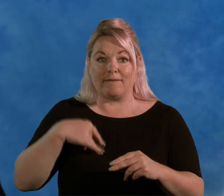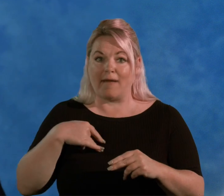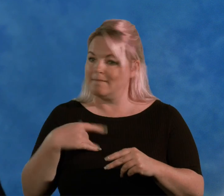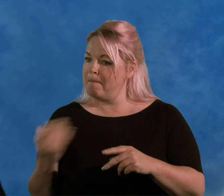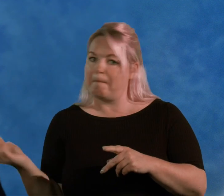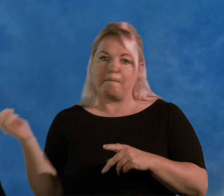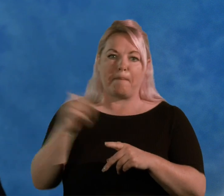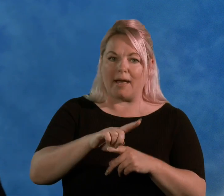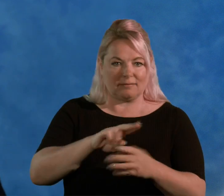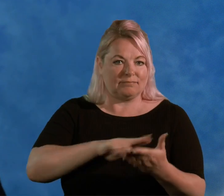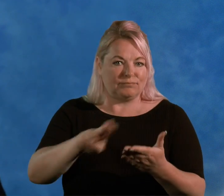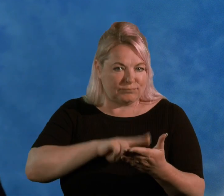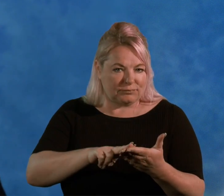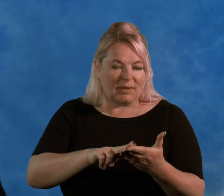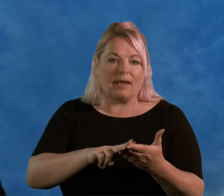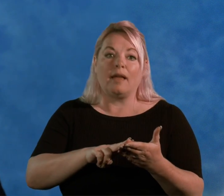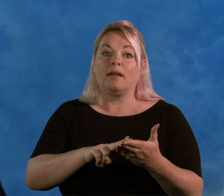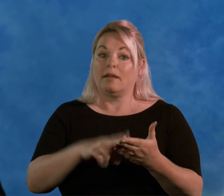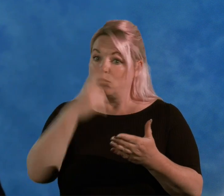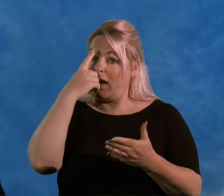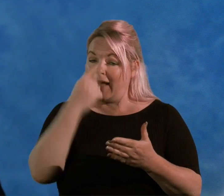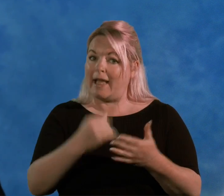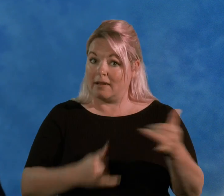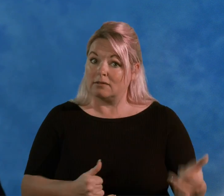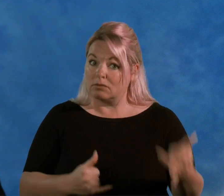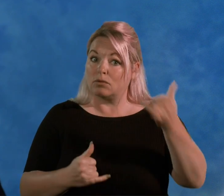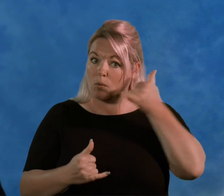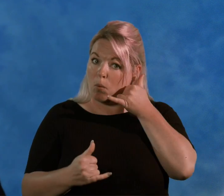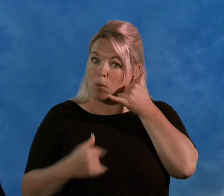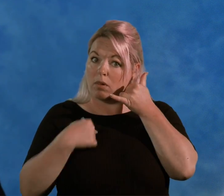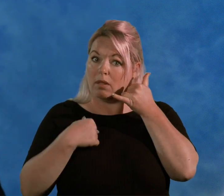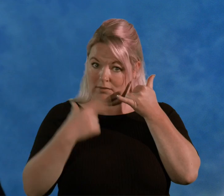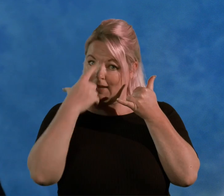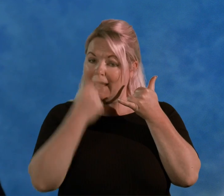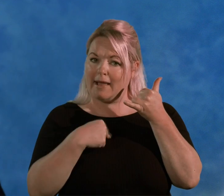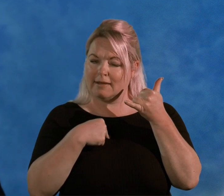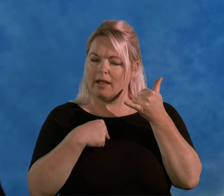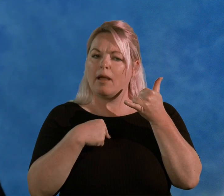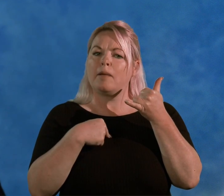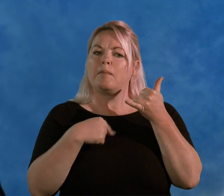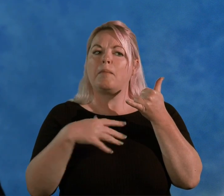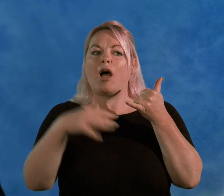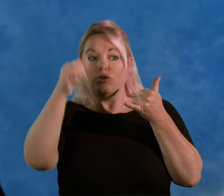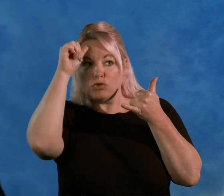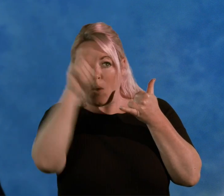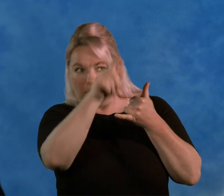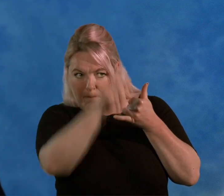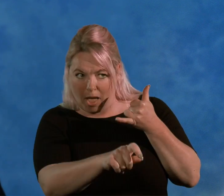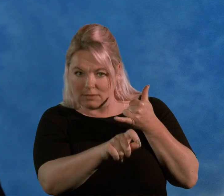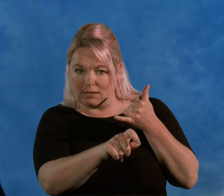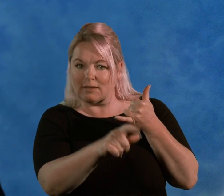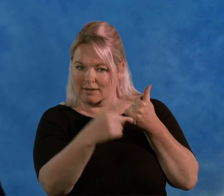me. I can take a telephone call so long as it's somebody I